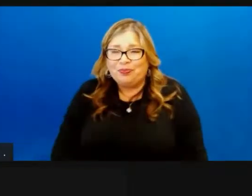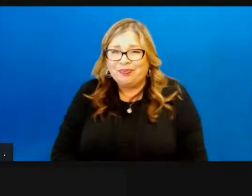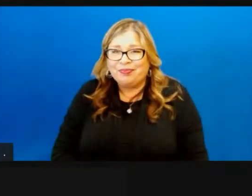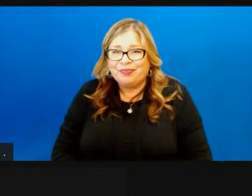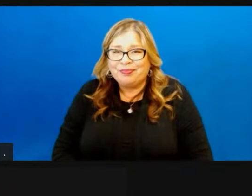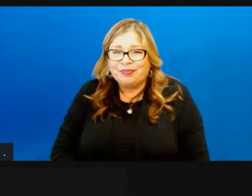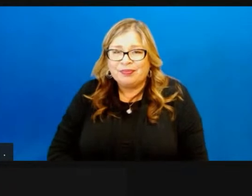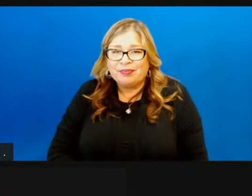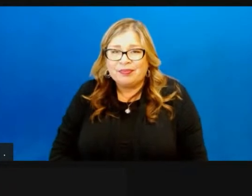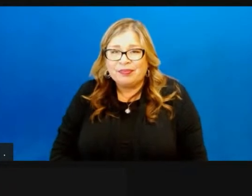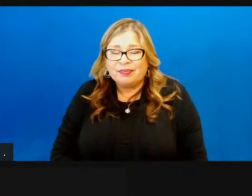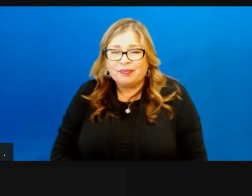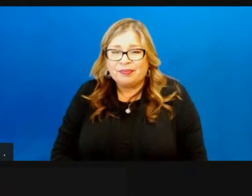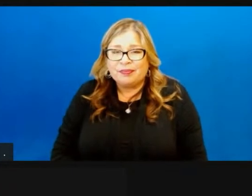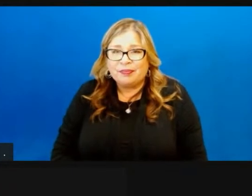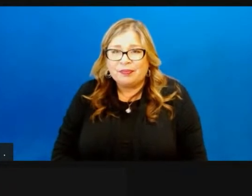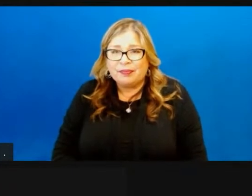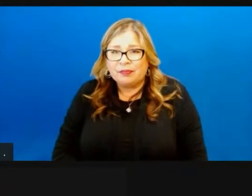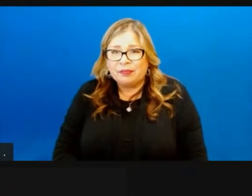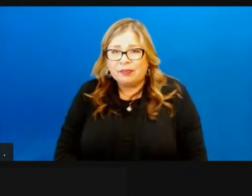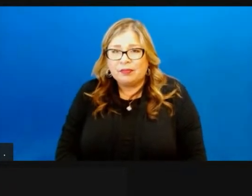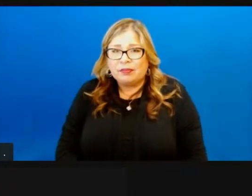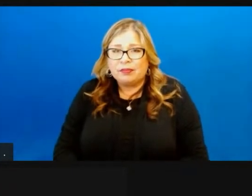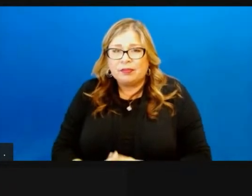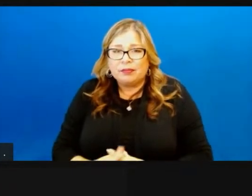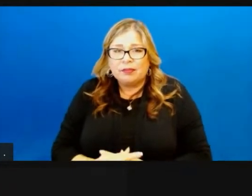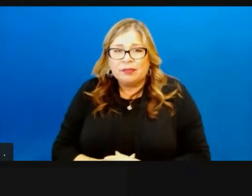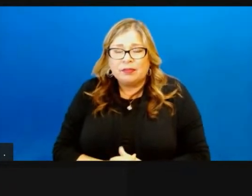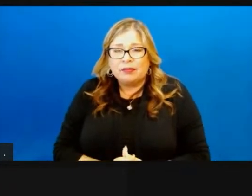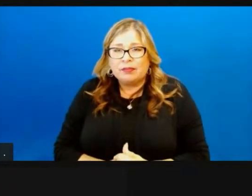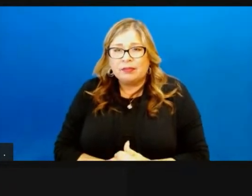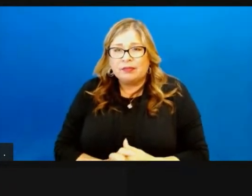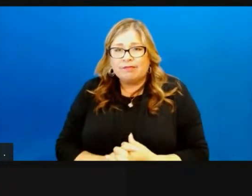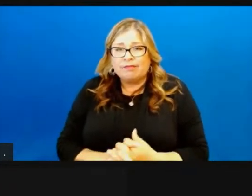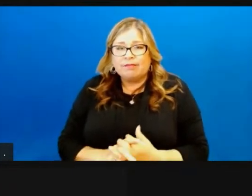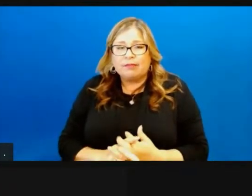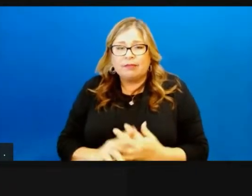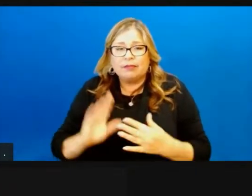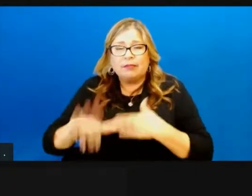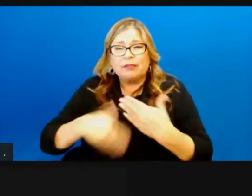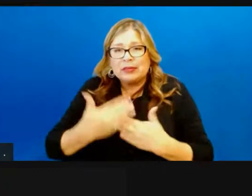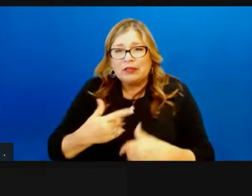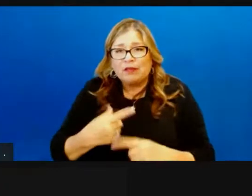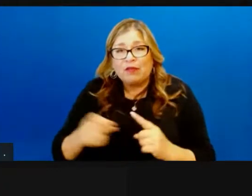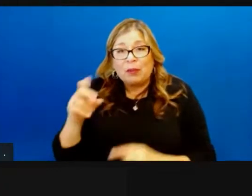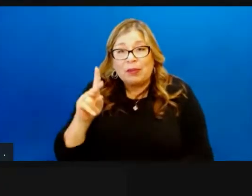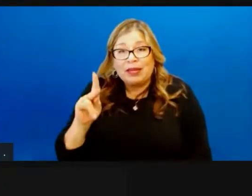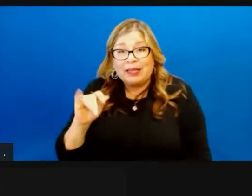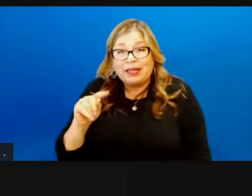Next question comes from Kitty Alvarado with KPBS.